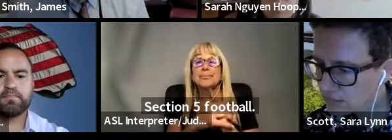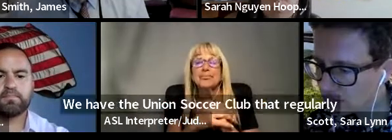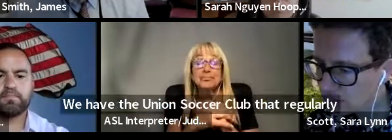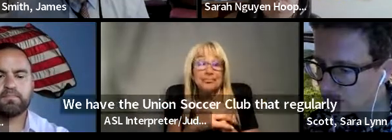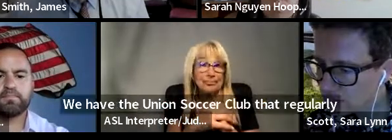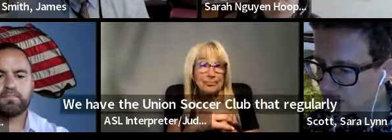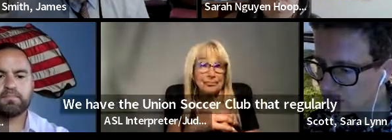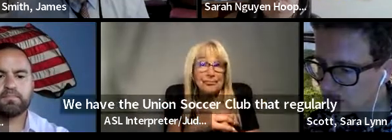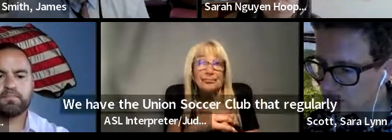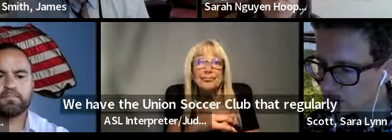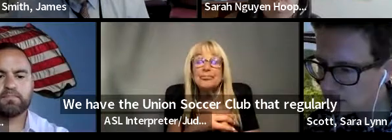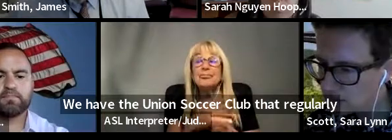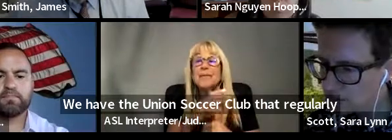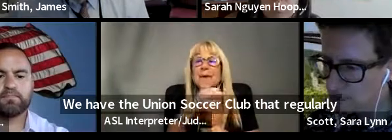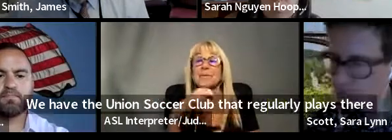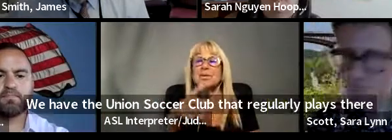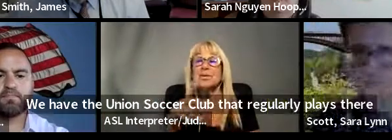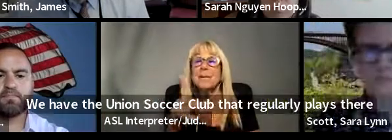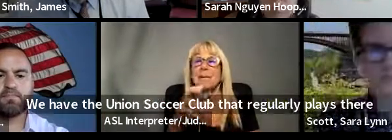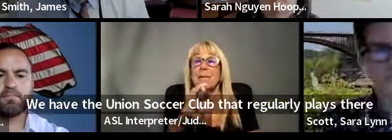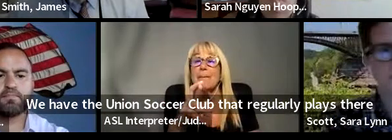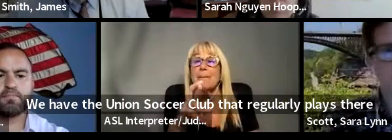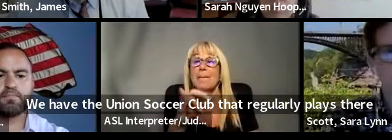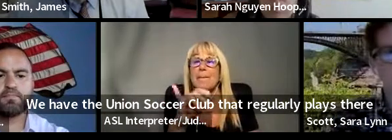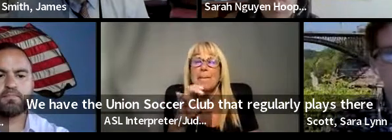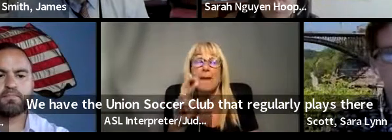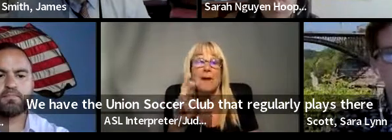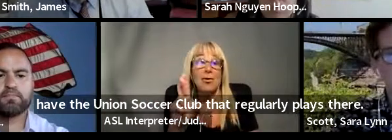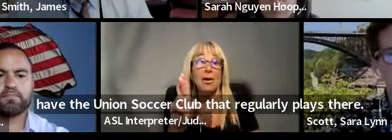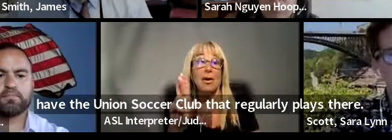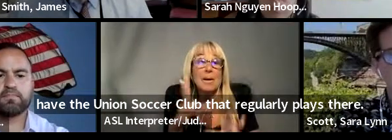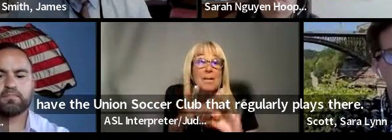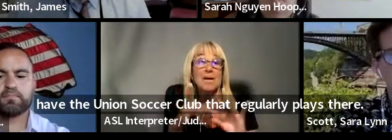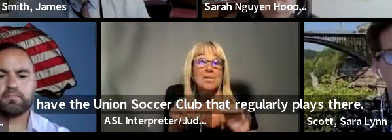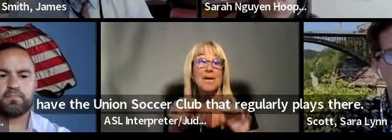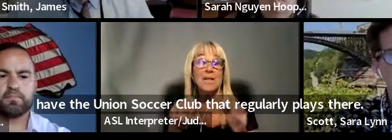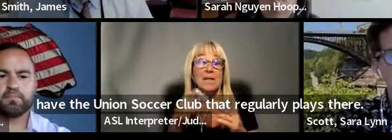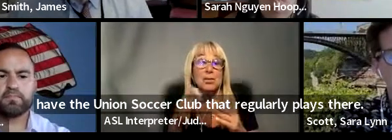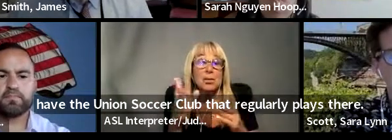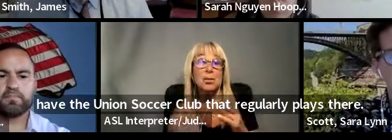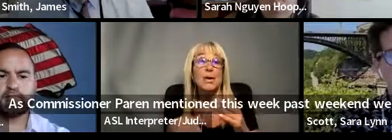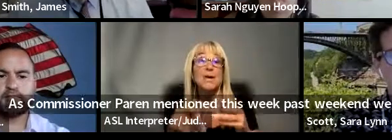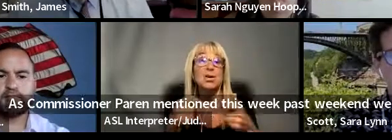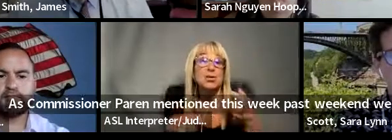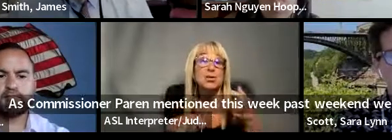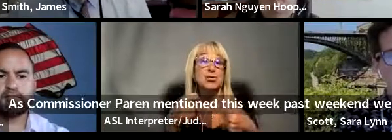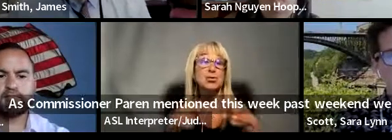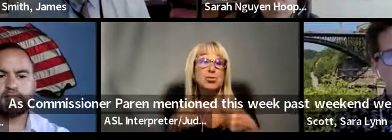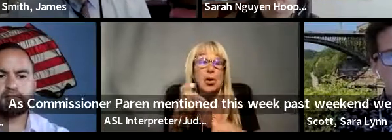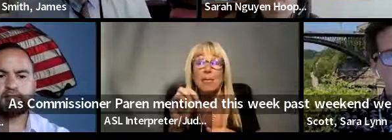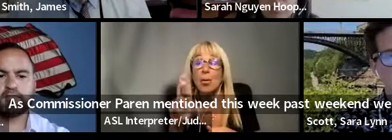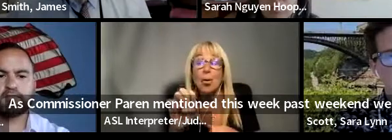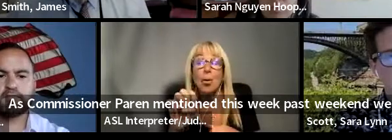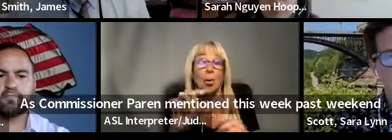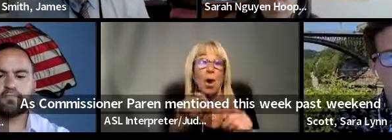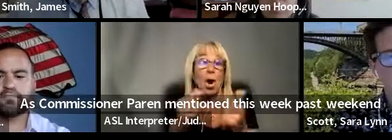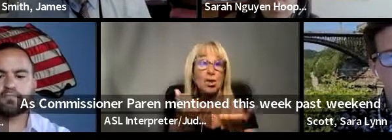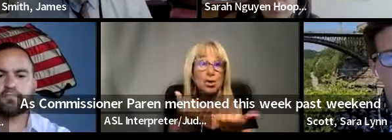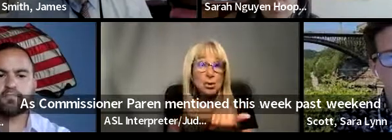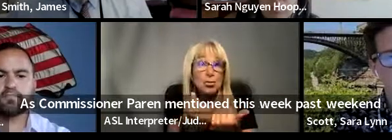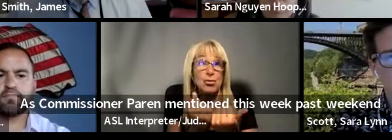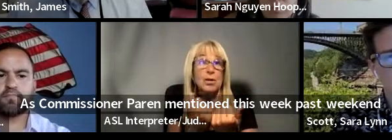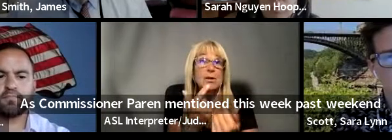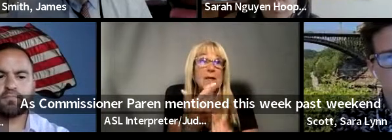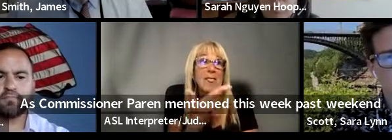As Commissioner Perrin mentioned, past weekend, we had the Drum Corps Association there. And so we constantly